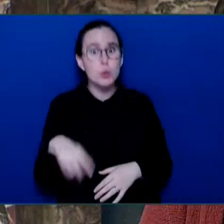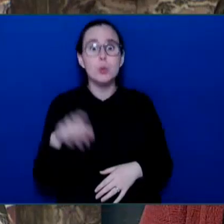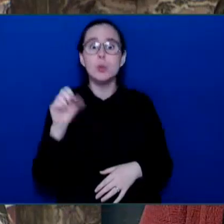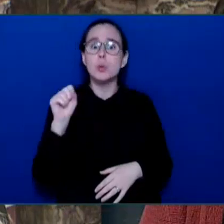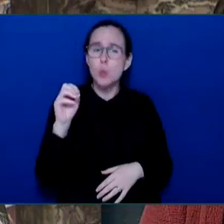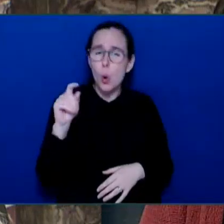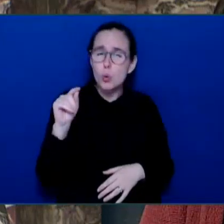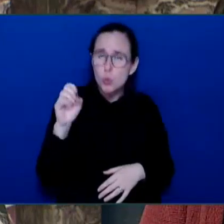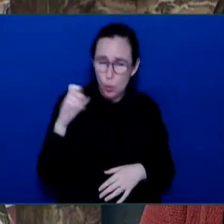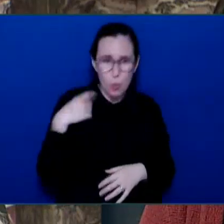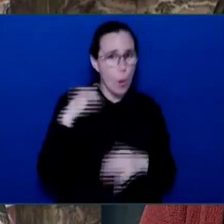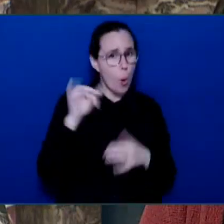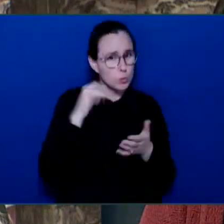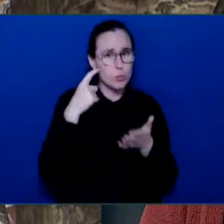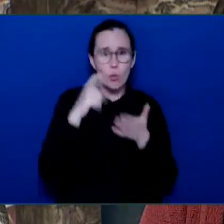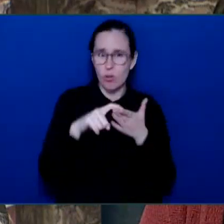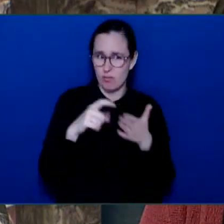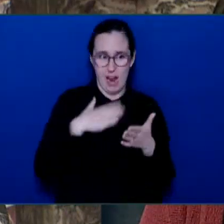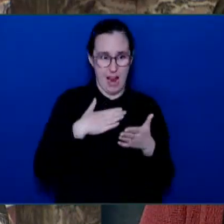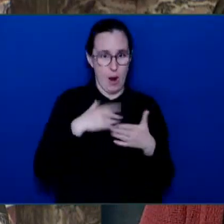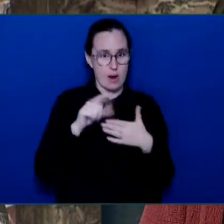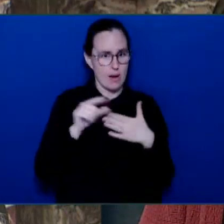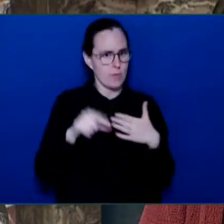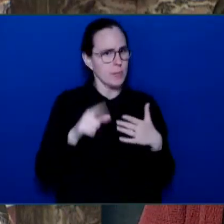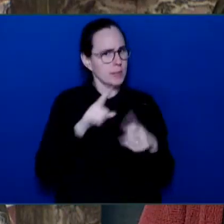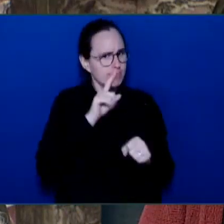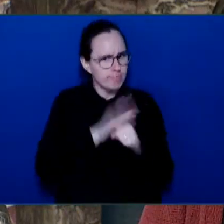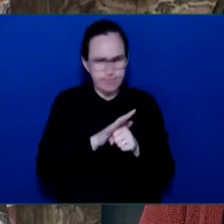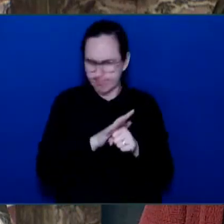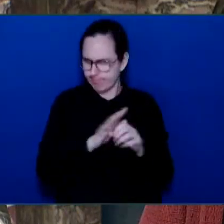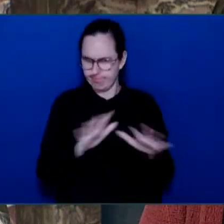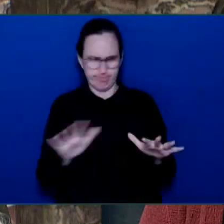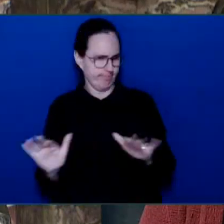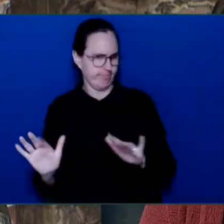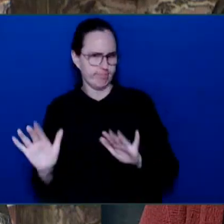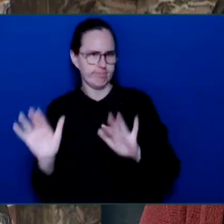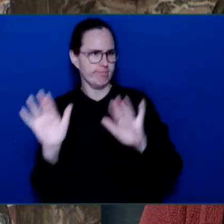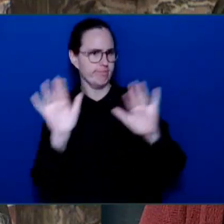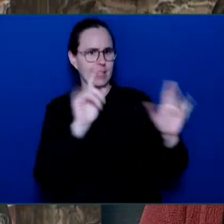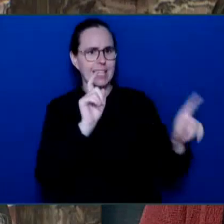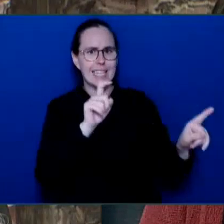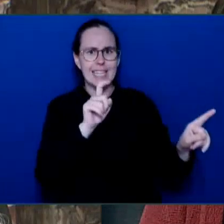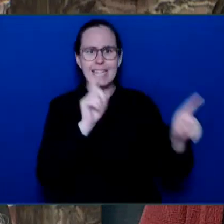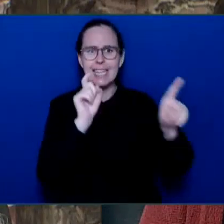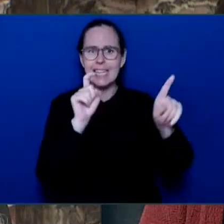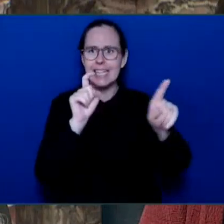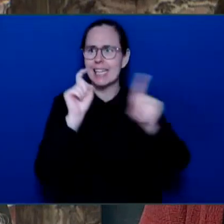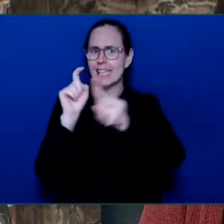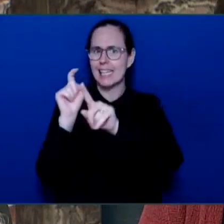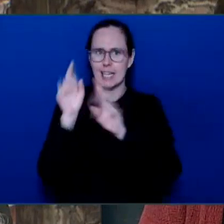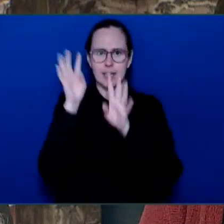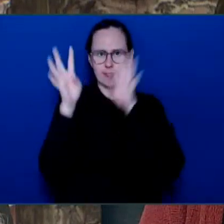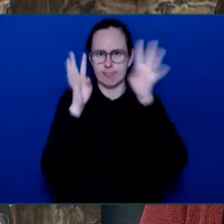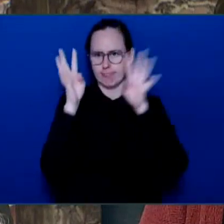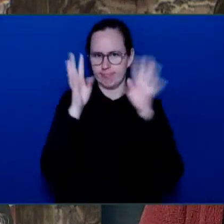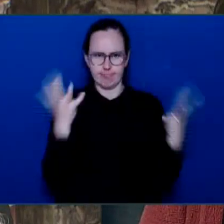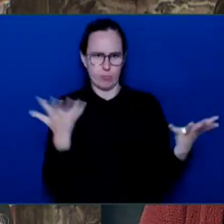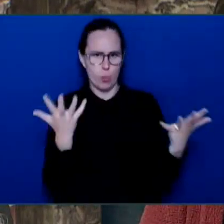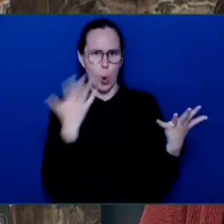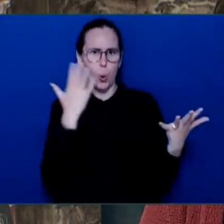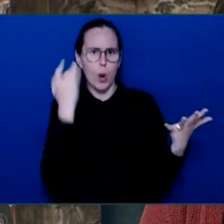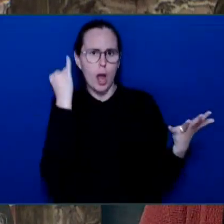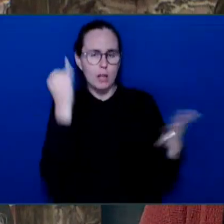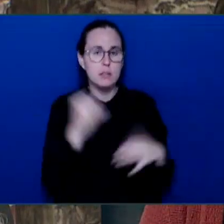those needs, and that's why we are coming up with innovative ideas. Just last week, I announced the new way, like how we